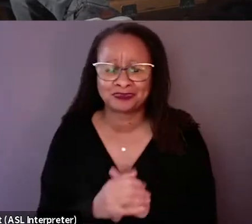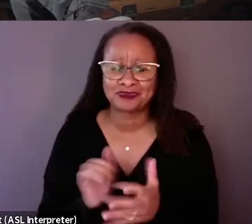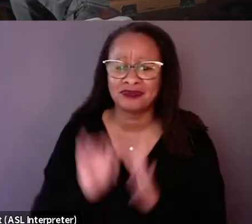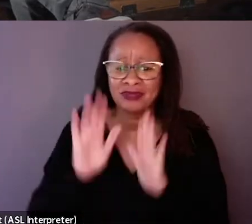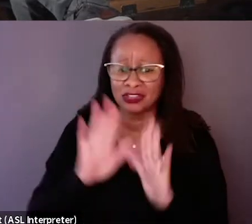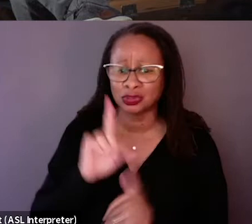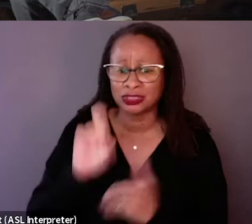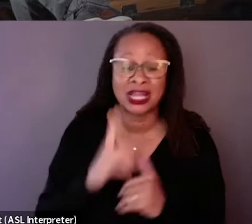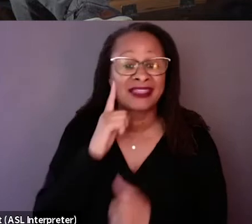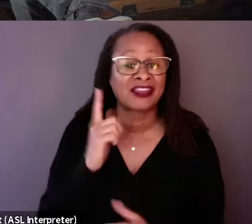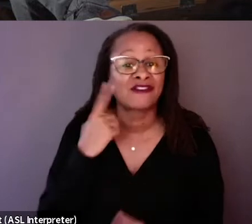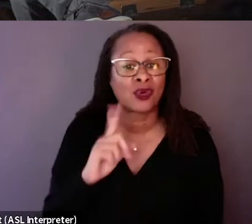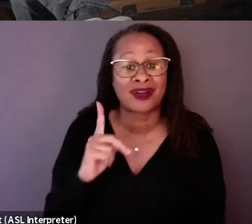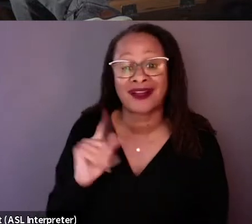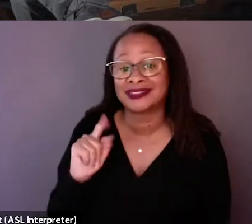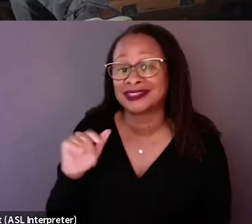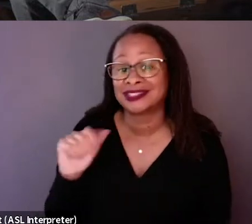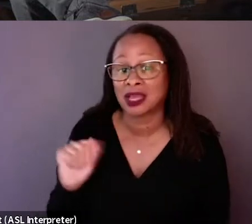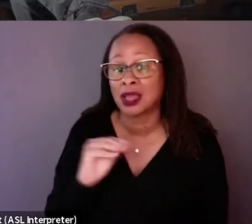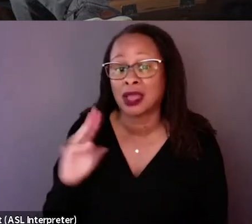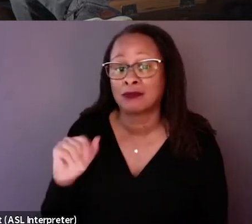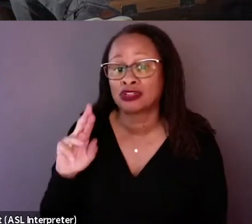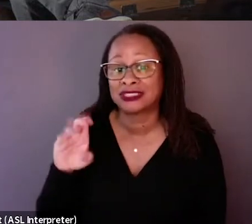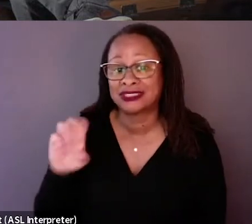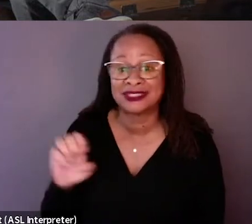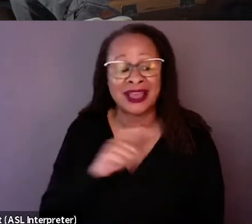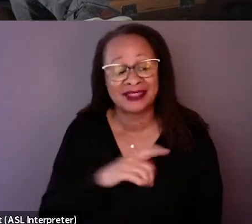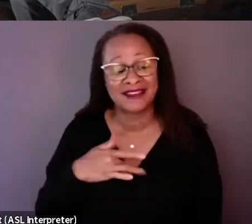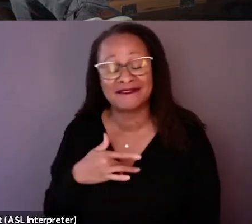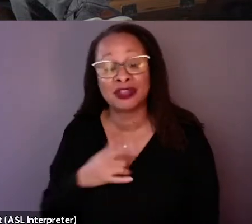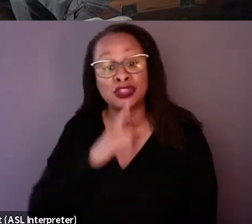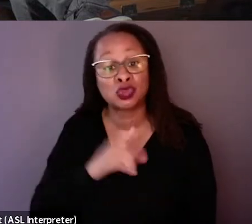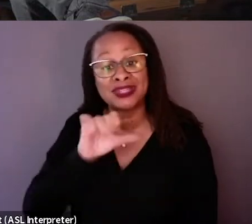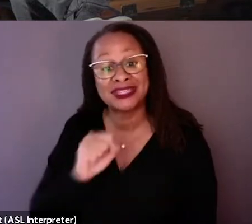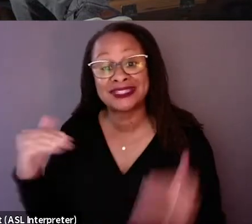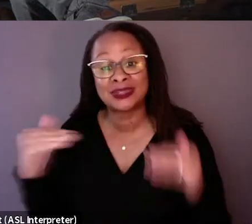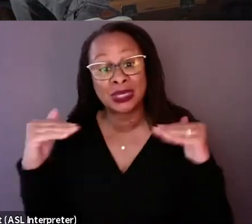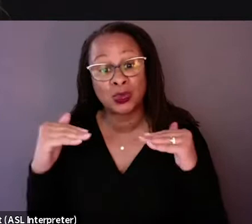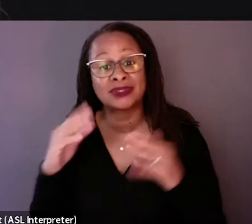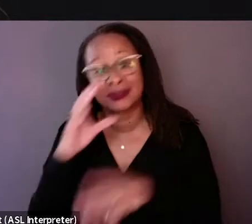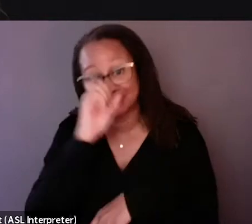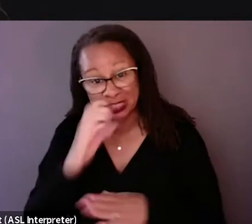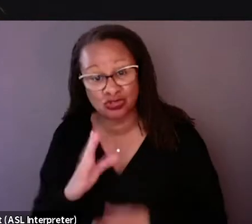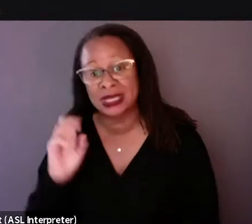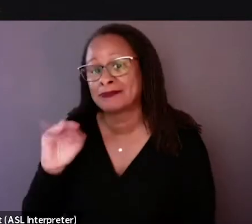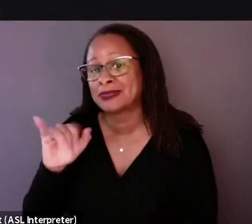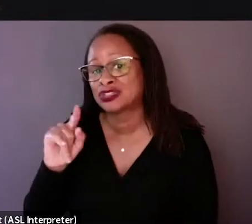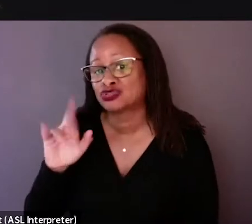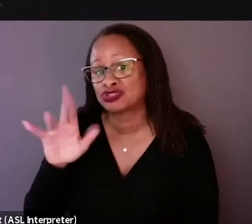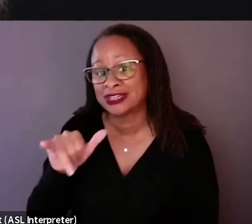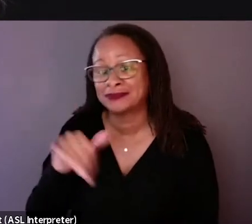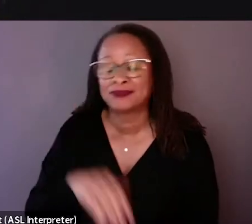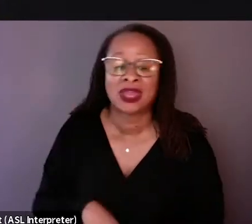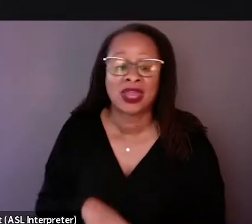I think for Katia and Maurice, I feel like the truth is mystery in a way. Like those two things are joined together. I feel like with them, they understood